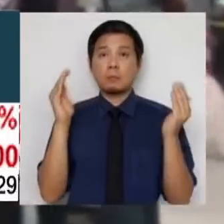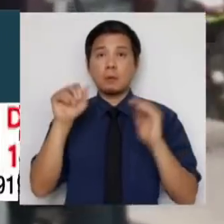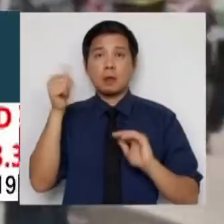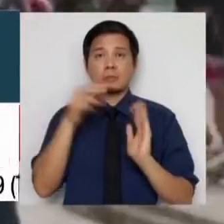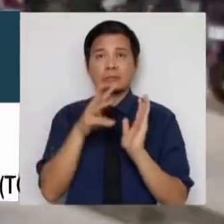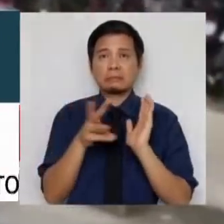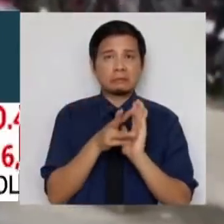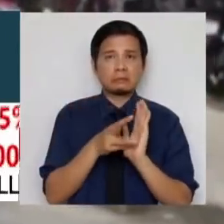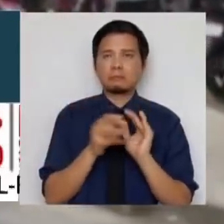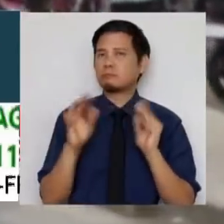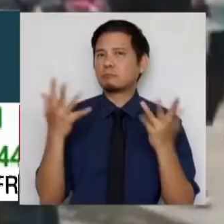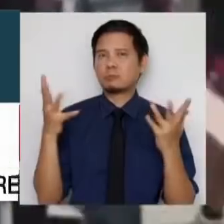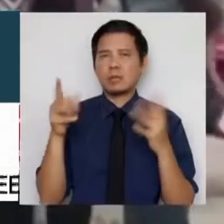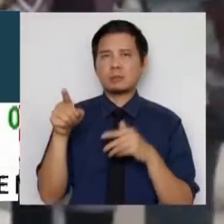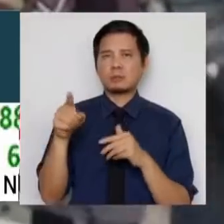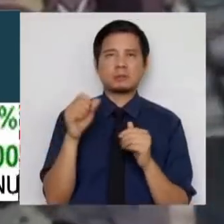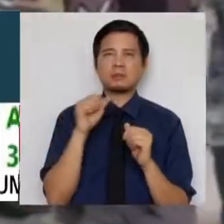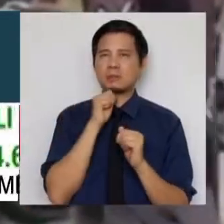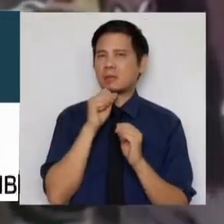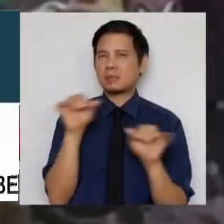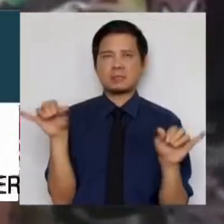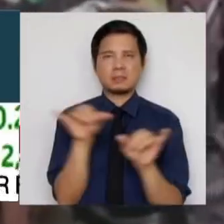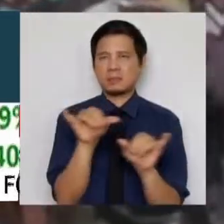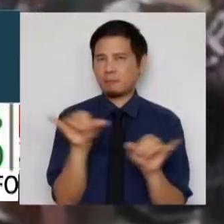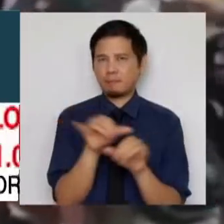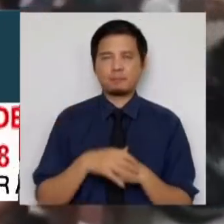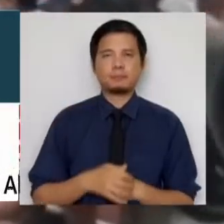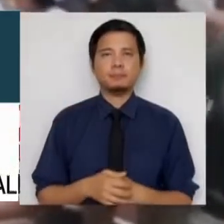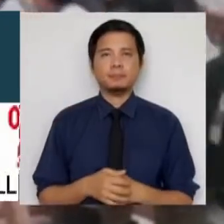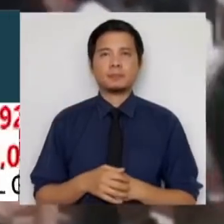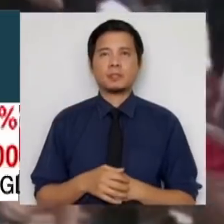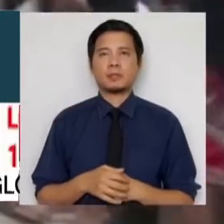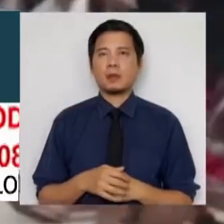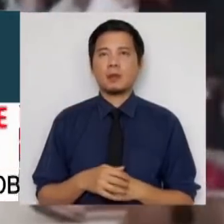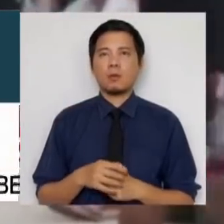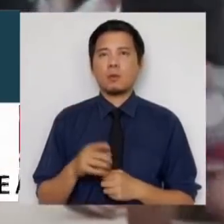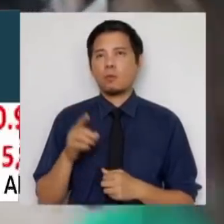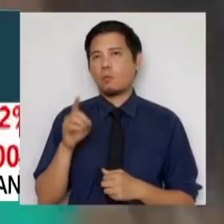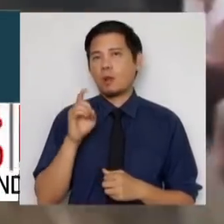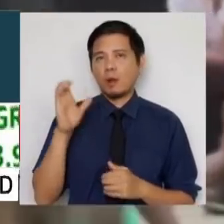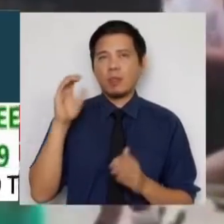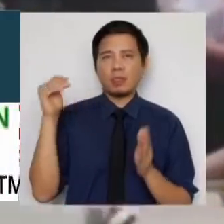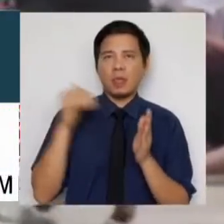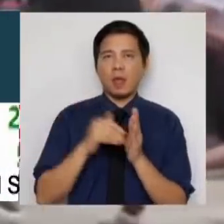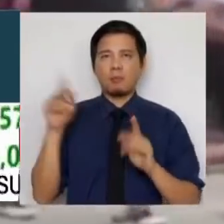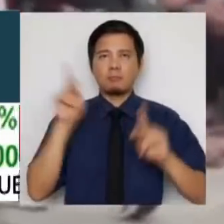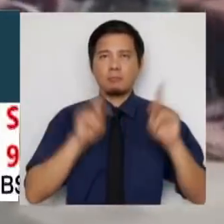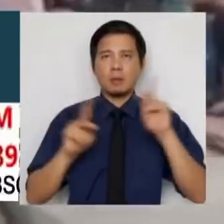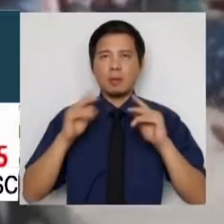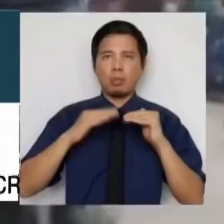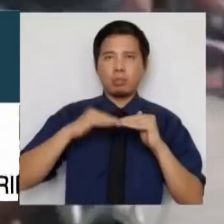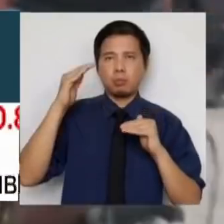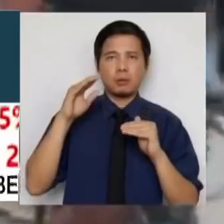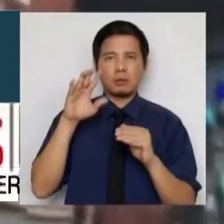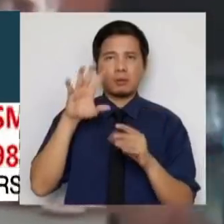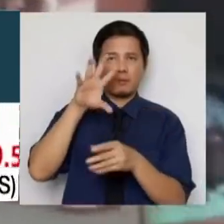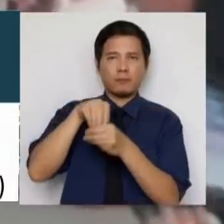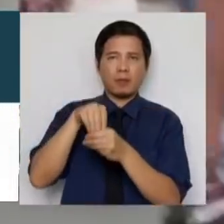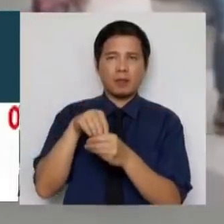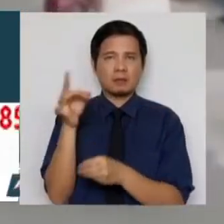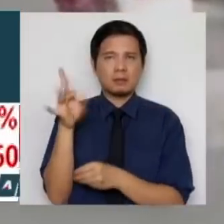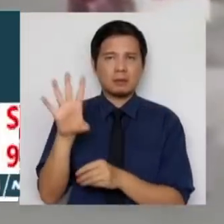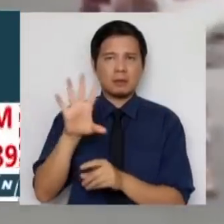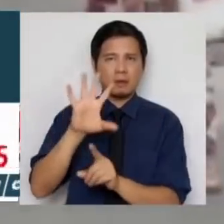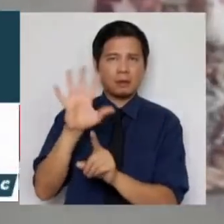problem as us. Now, we have barangays with several hundred thousand residents just in one barangay. That's